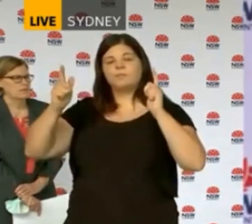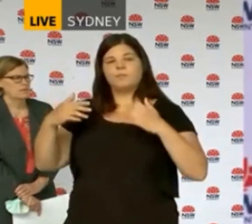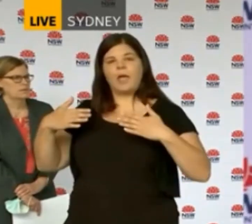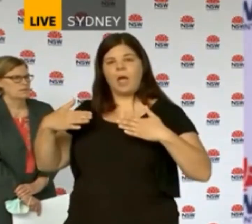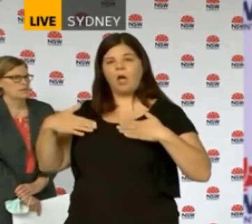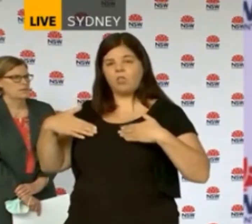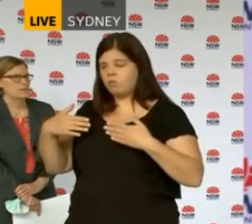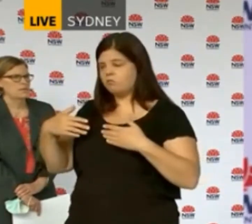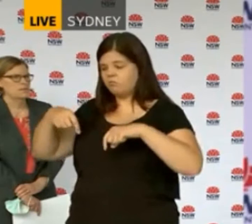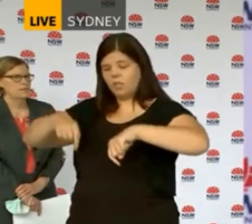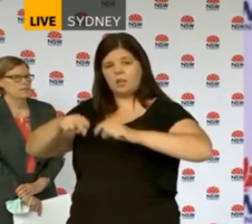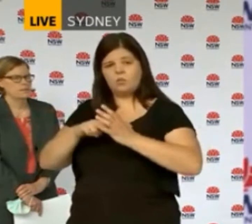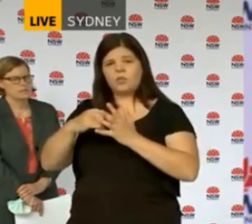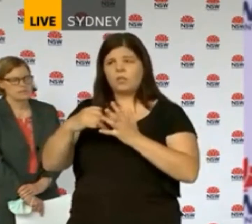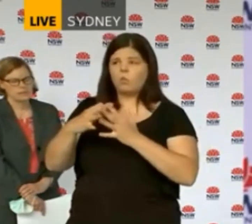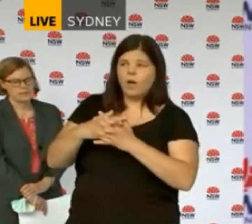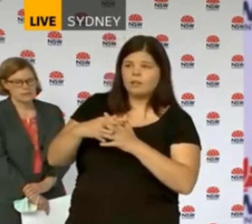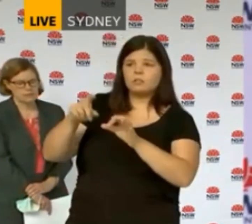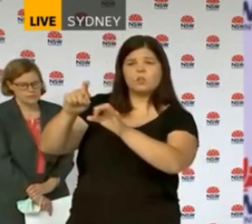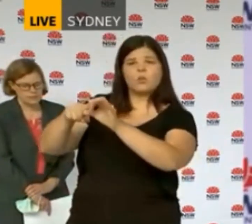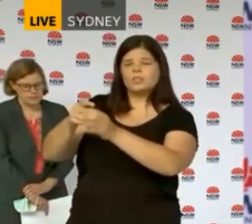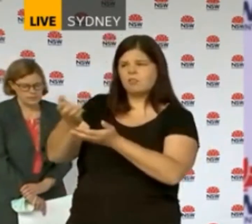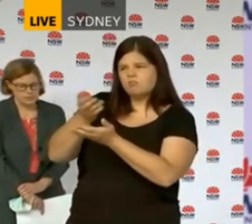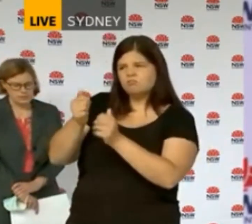closely with the Queensland public health officials